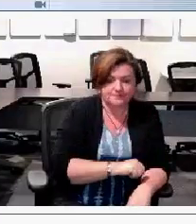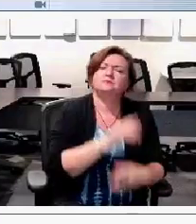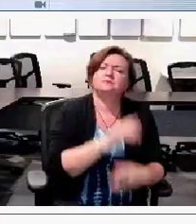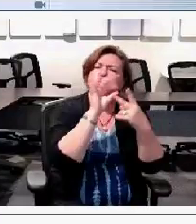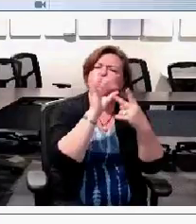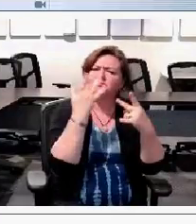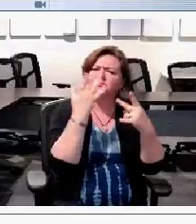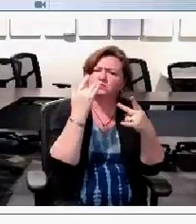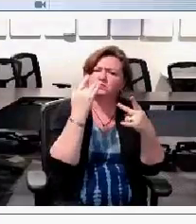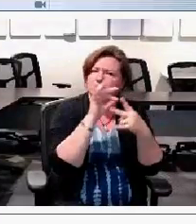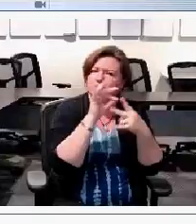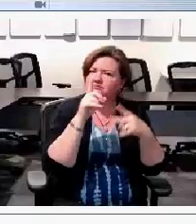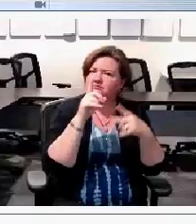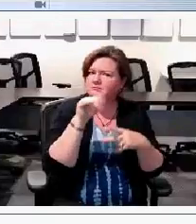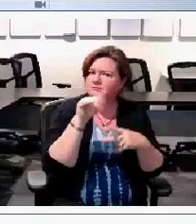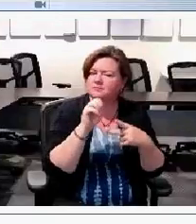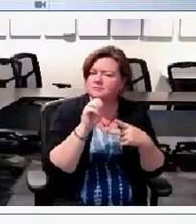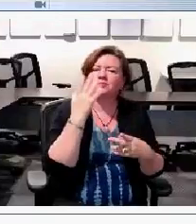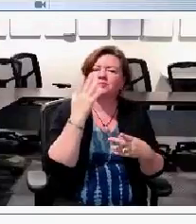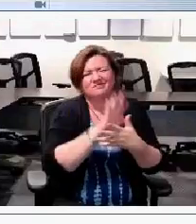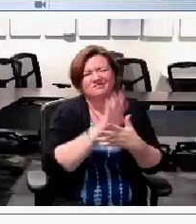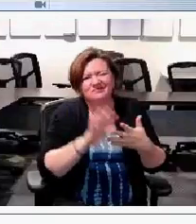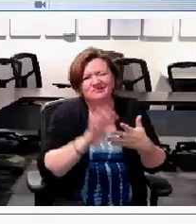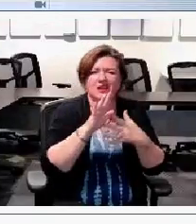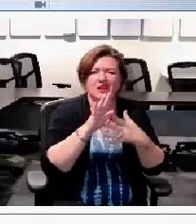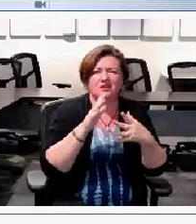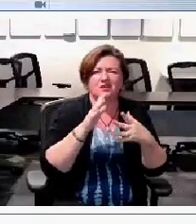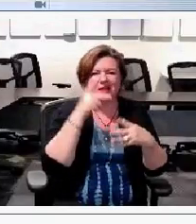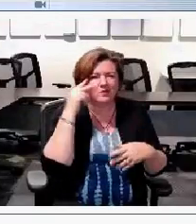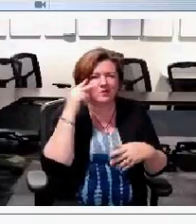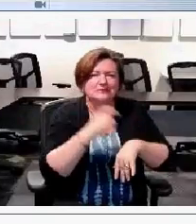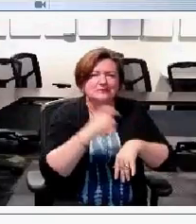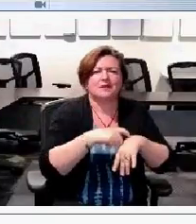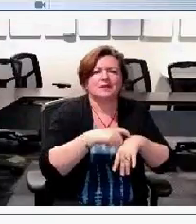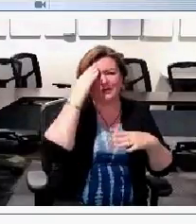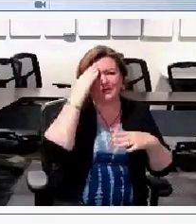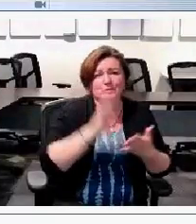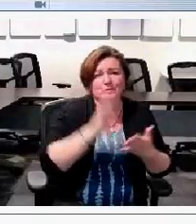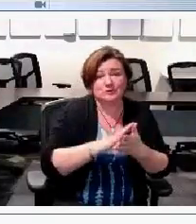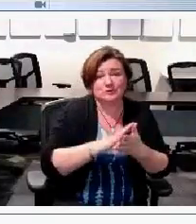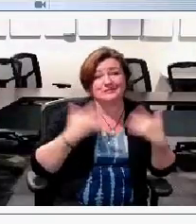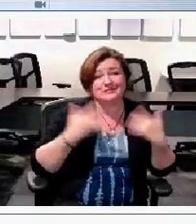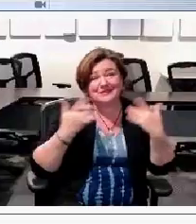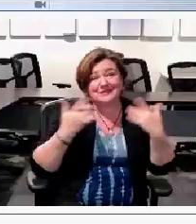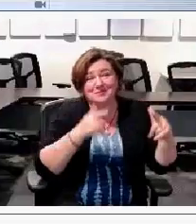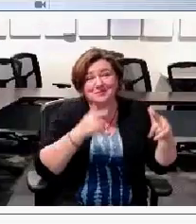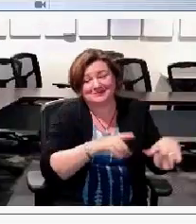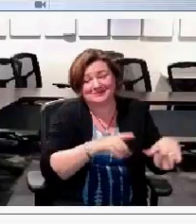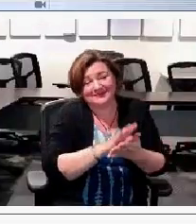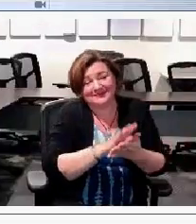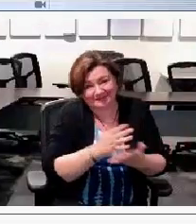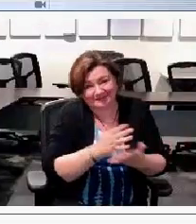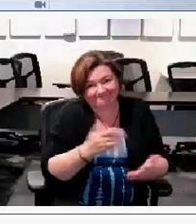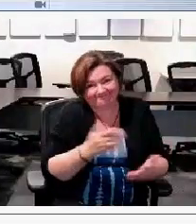we picked those dates because it's kind of around Halloween, and we know it's in schools on Halloween.